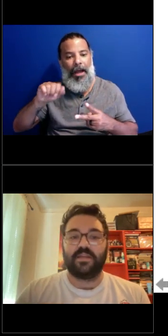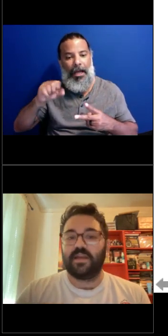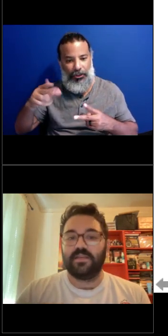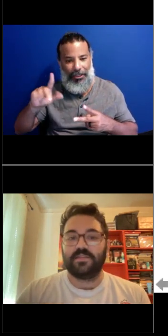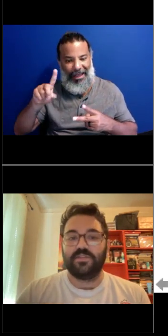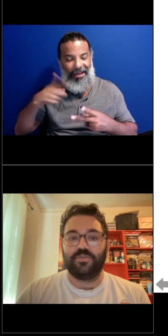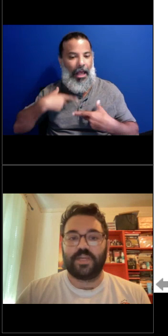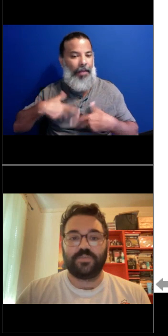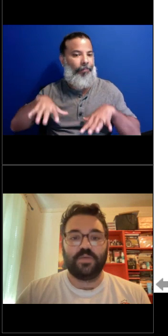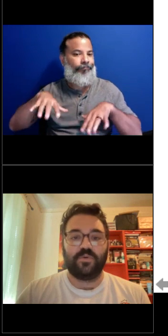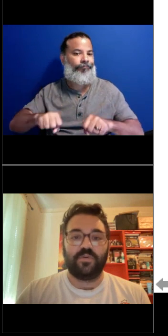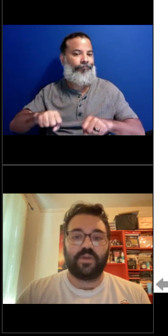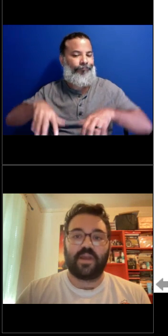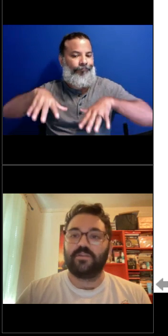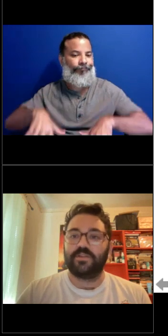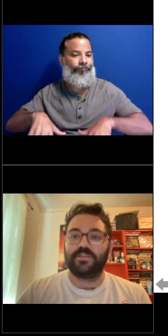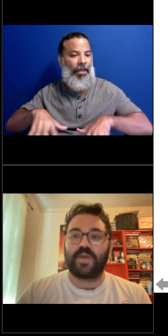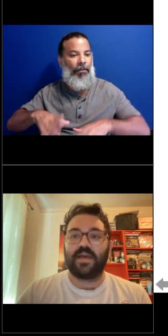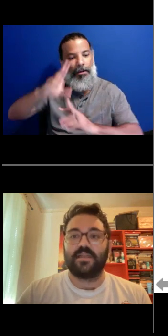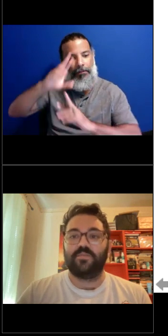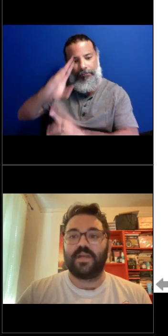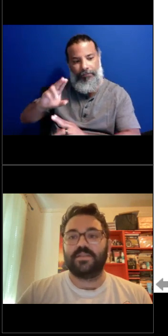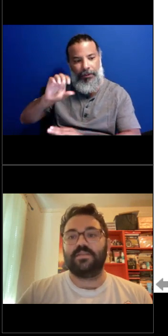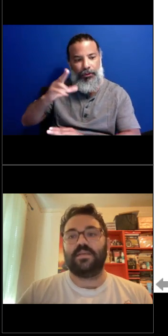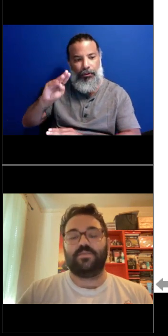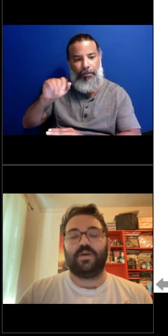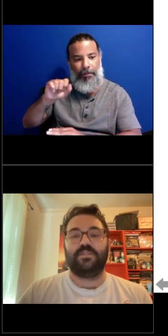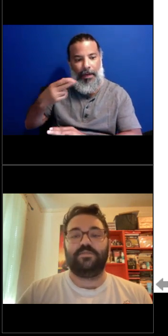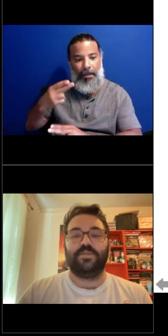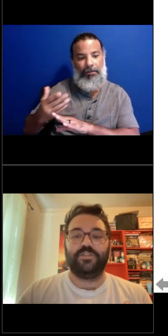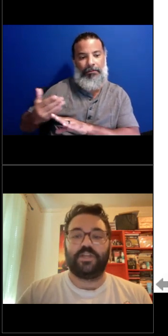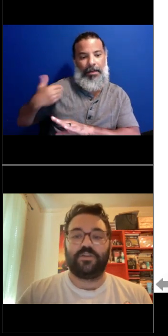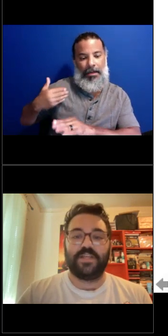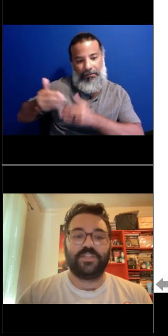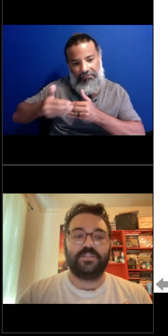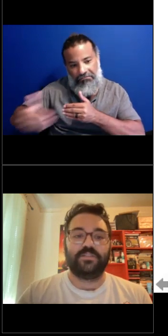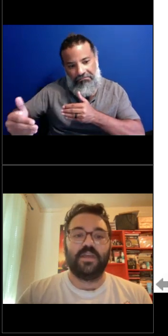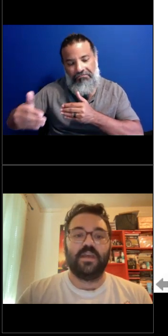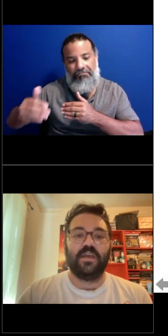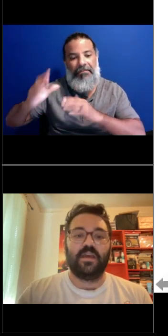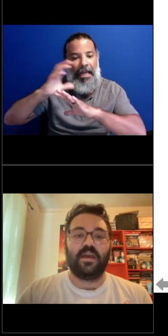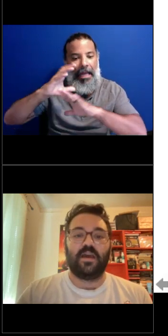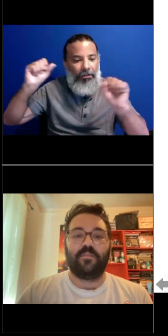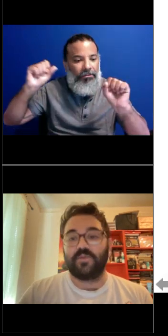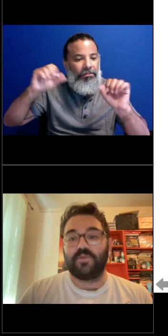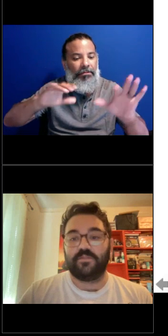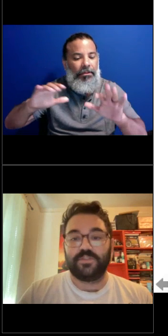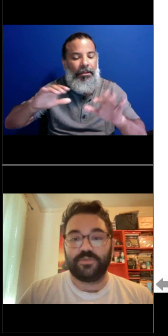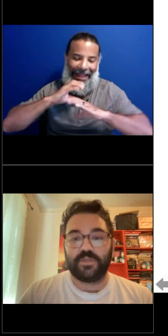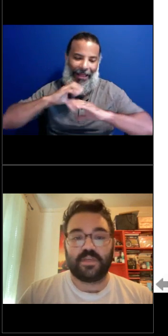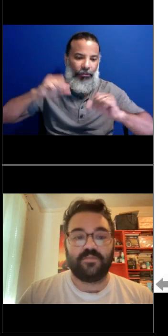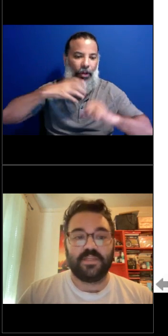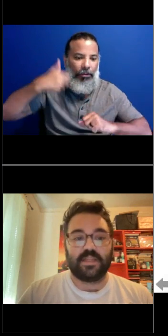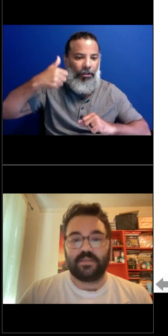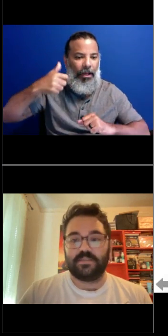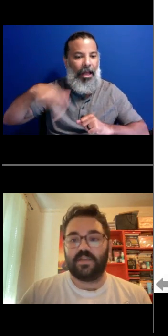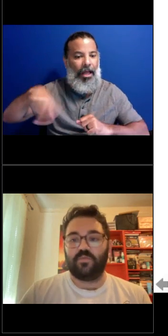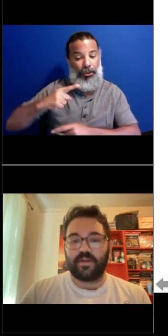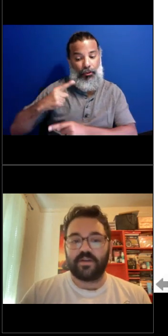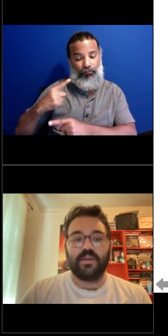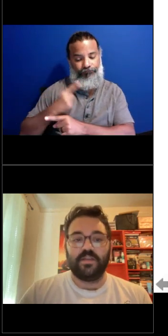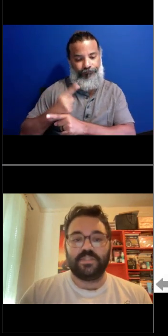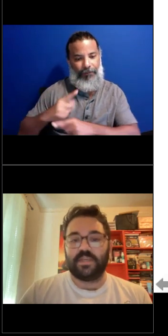to recognize the Chumash people, their elders, past and present, as well as future generations, as the rightful stewards of this